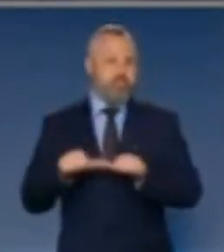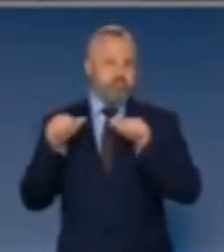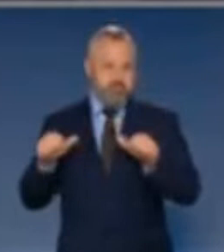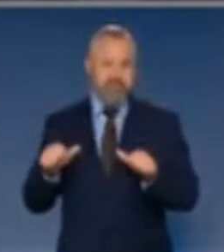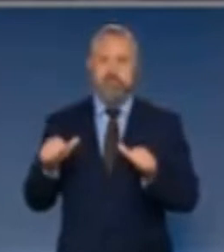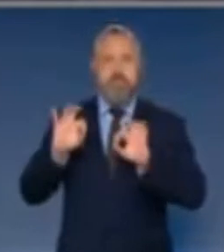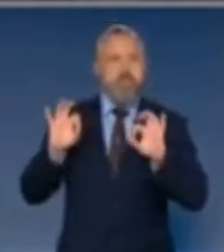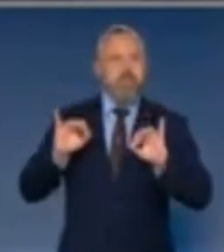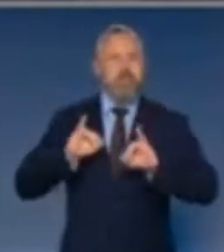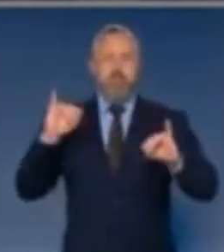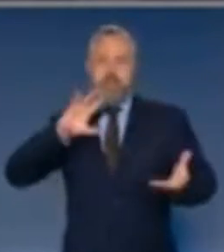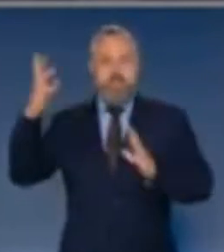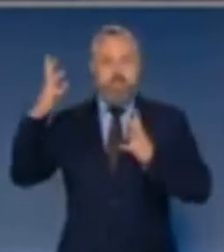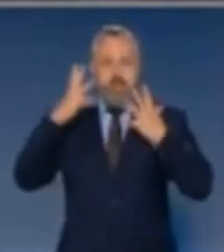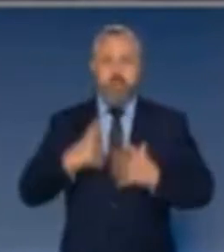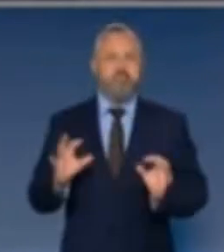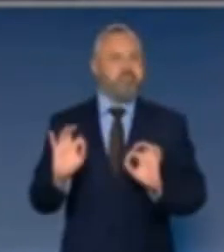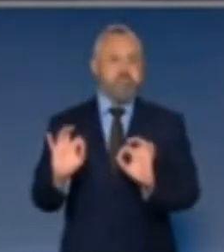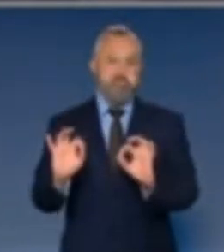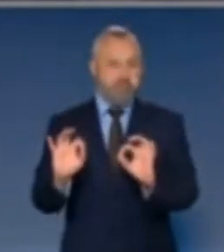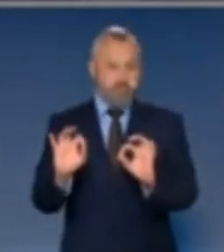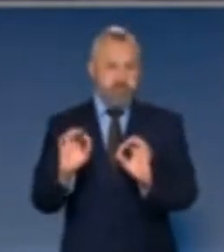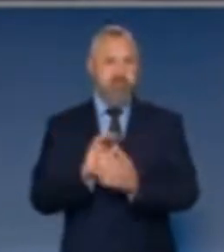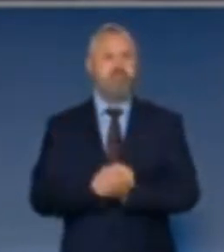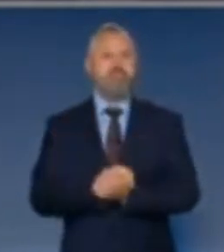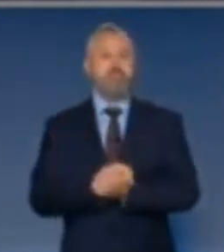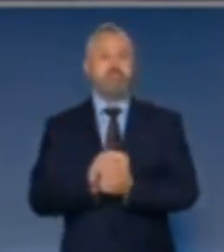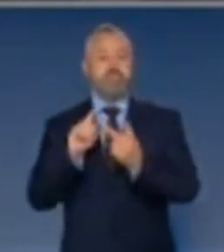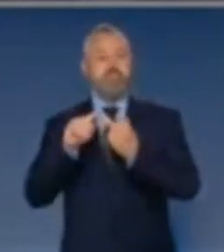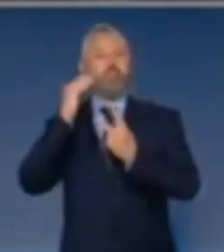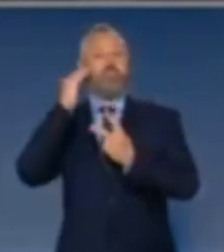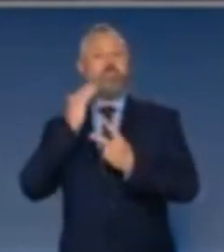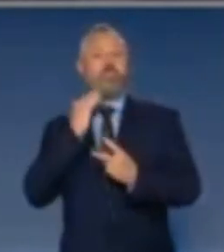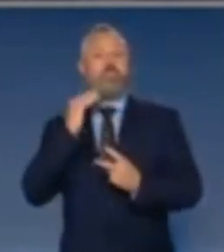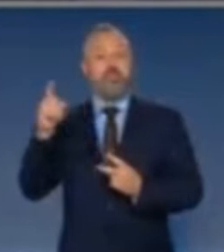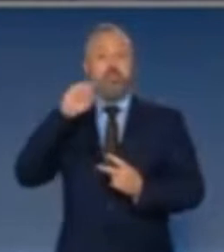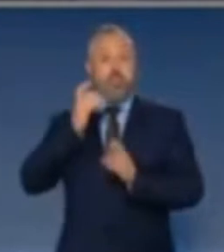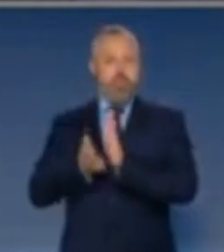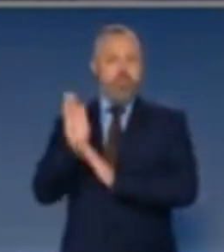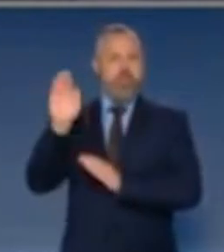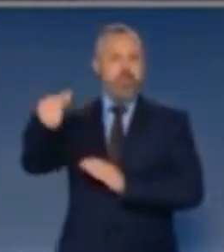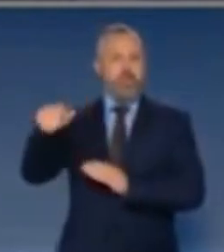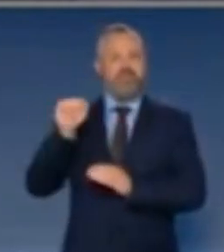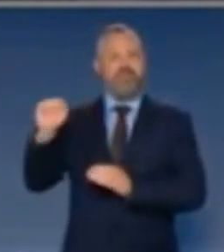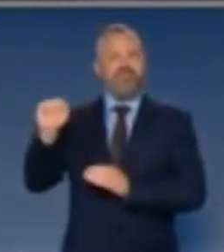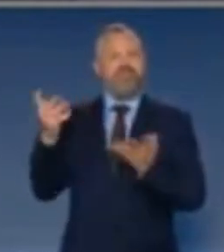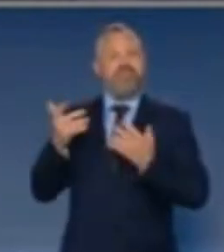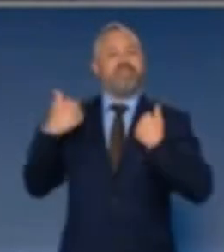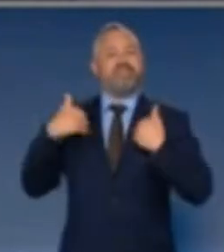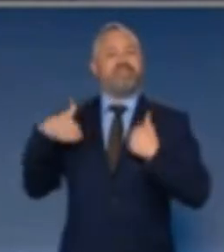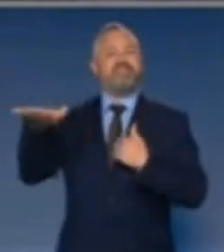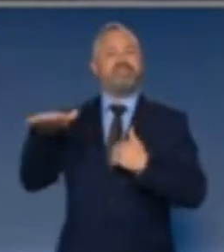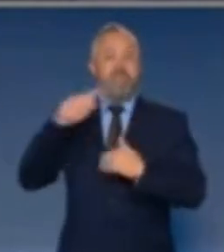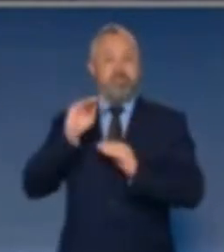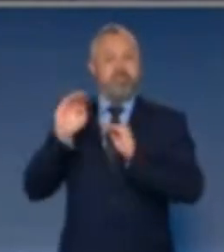adverse effects. The woman will return home to her residential home in the